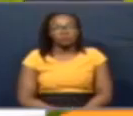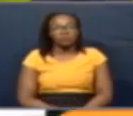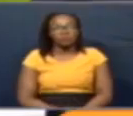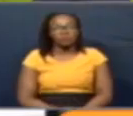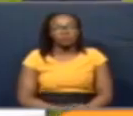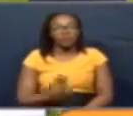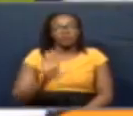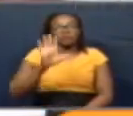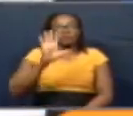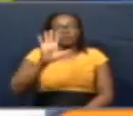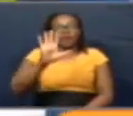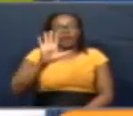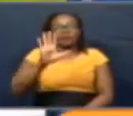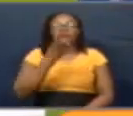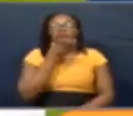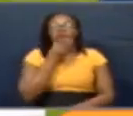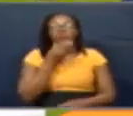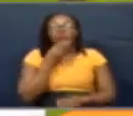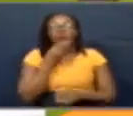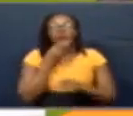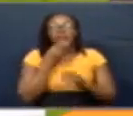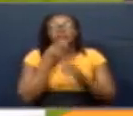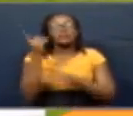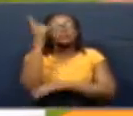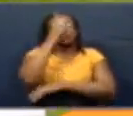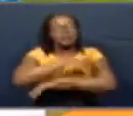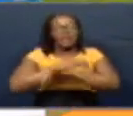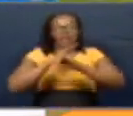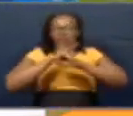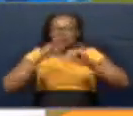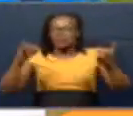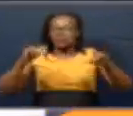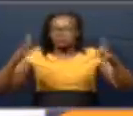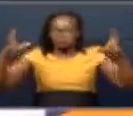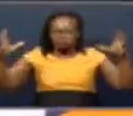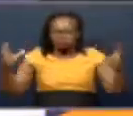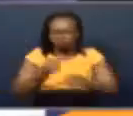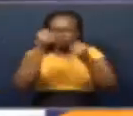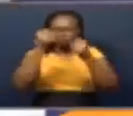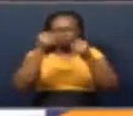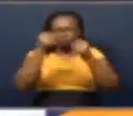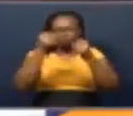five daring men in broad daylight roughing up one man,